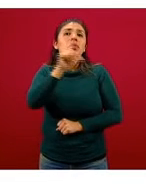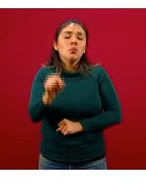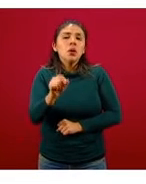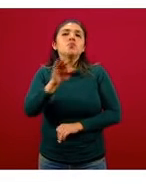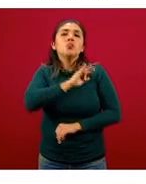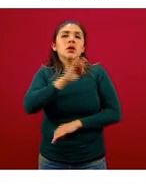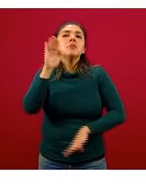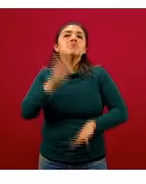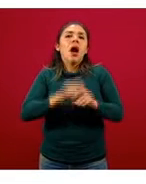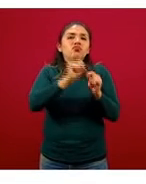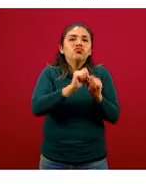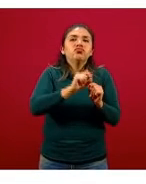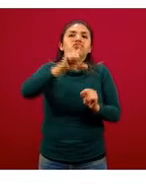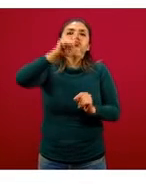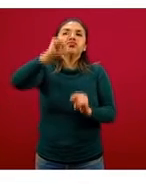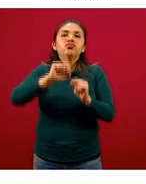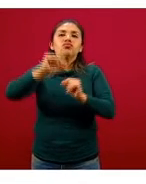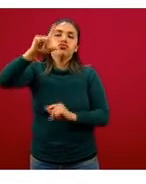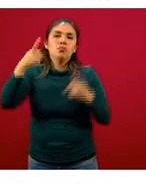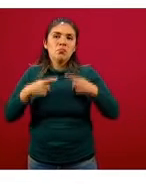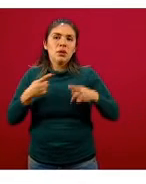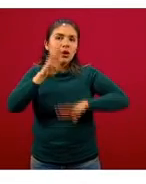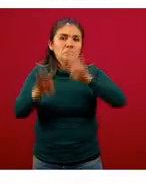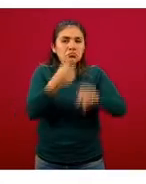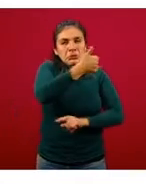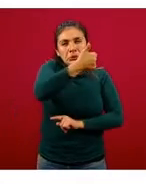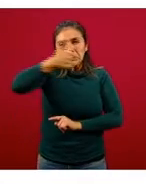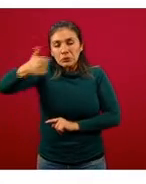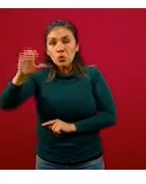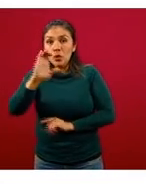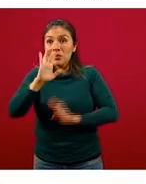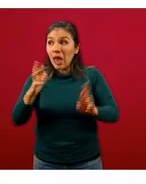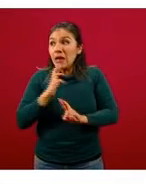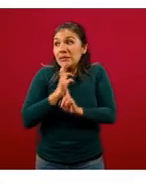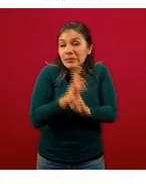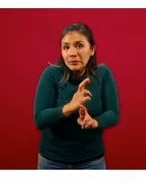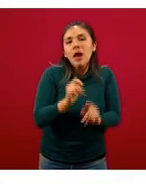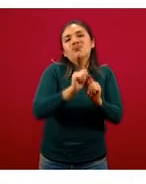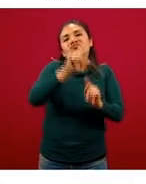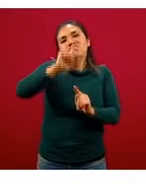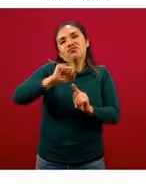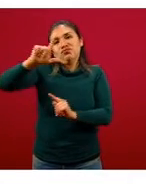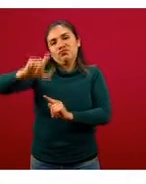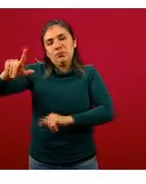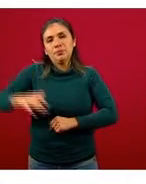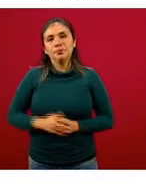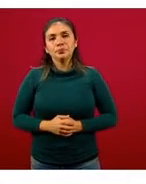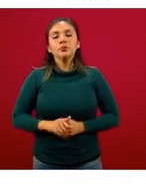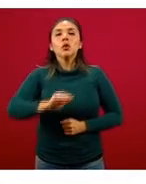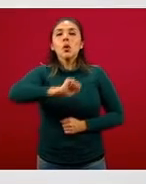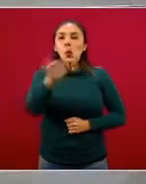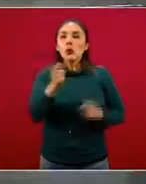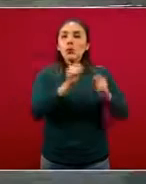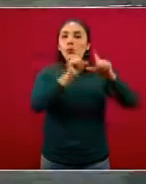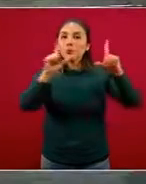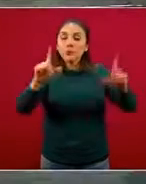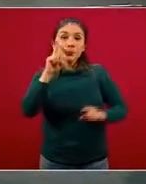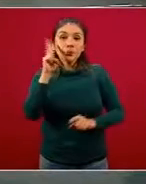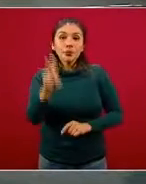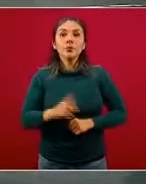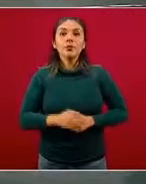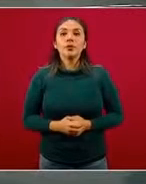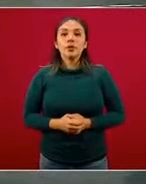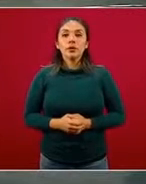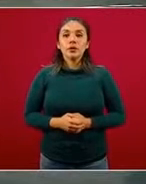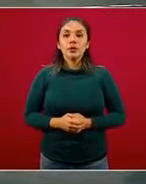of course, Mexico City, Baja California, State of Mexico, and Sinaloa, the usual suspects, are leading the way in this chart as